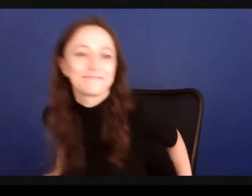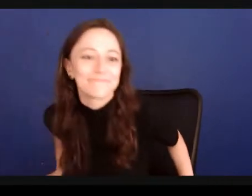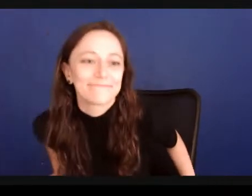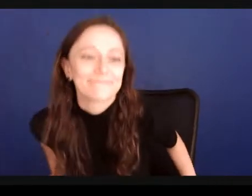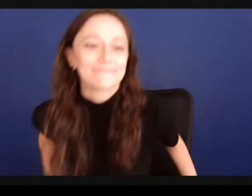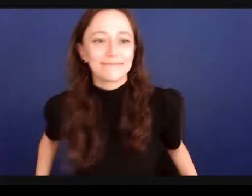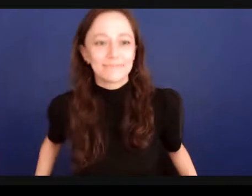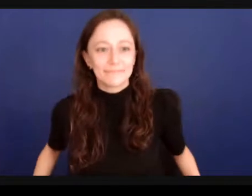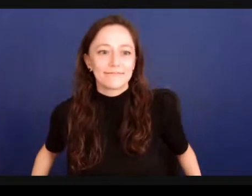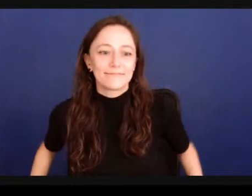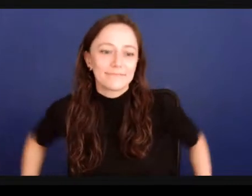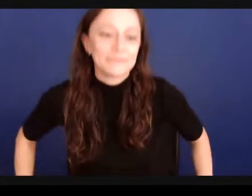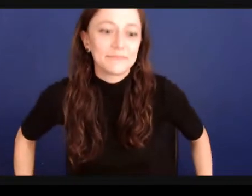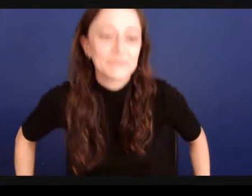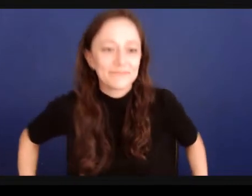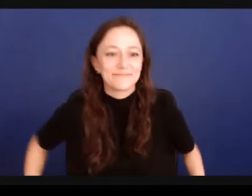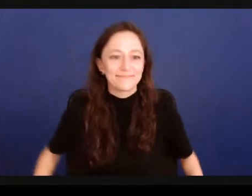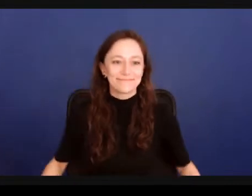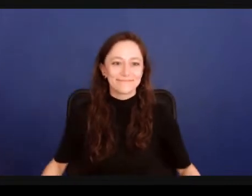Just a second.